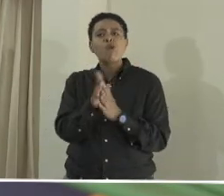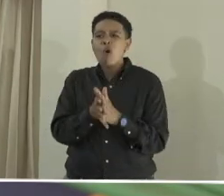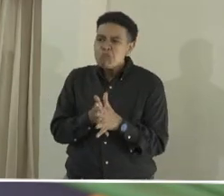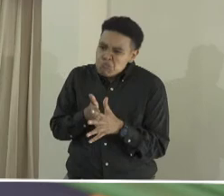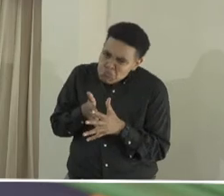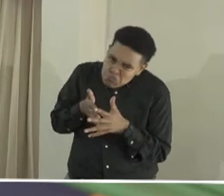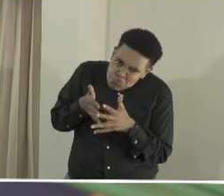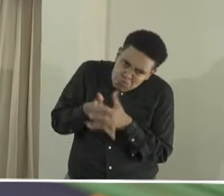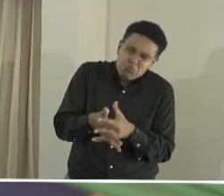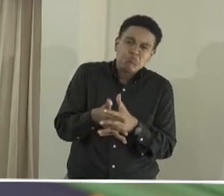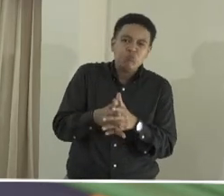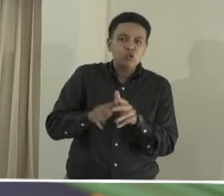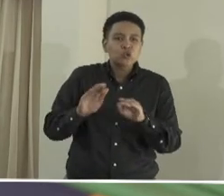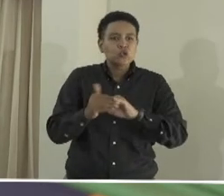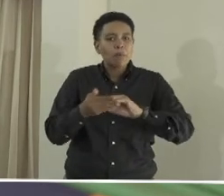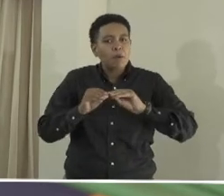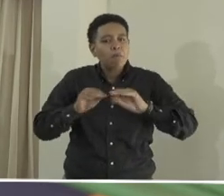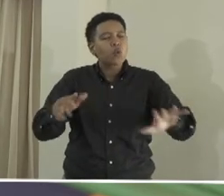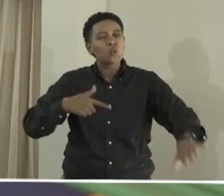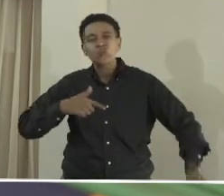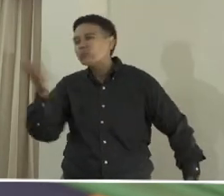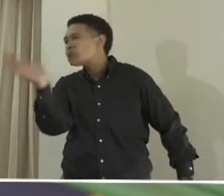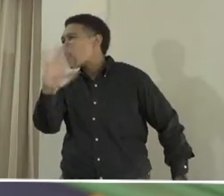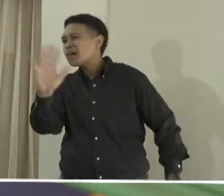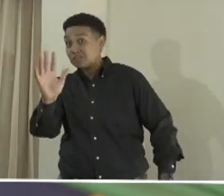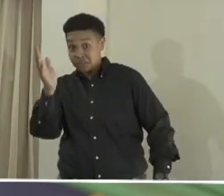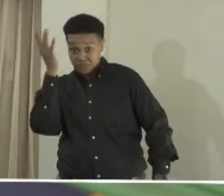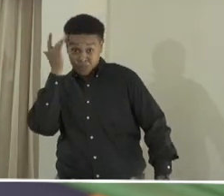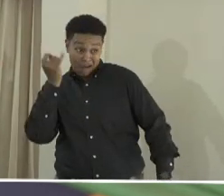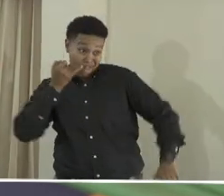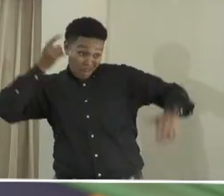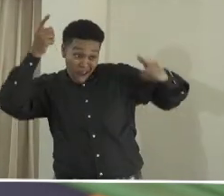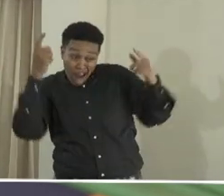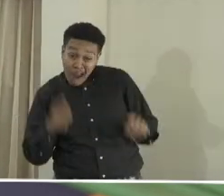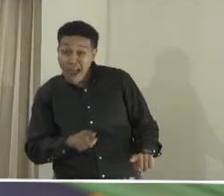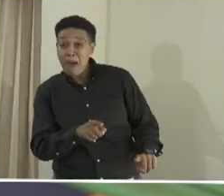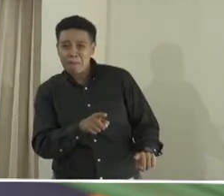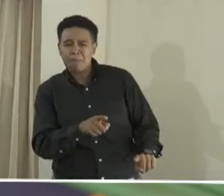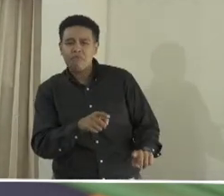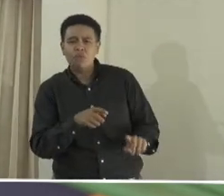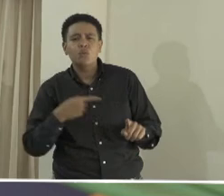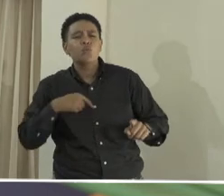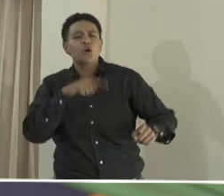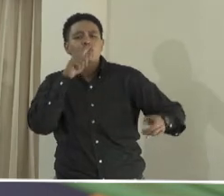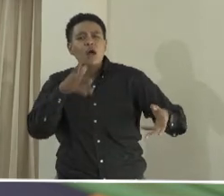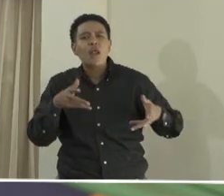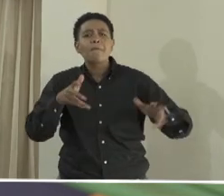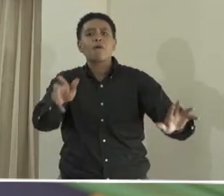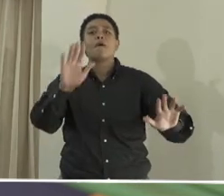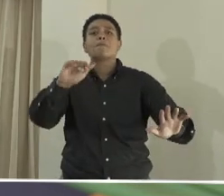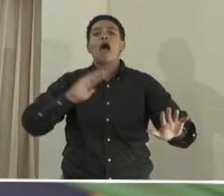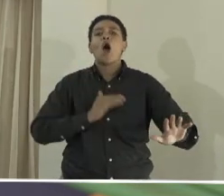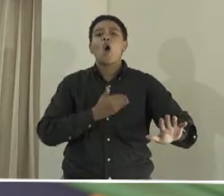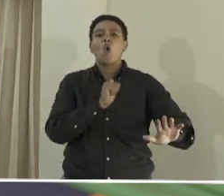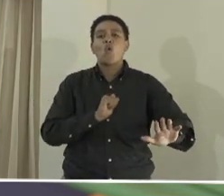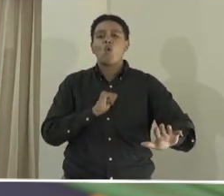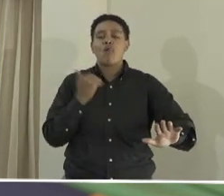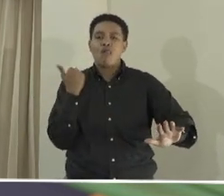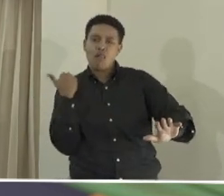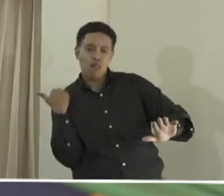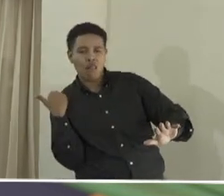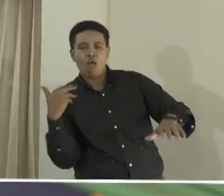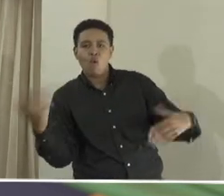in Jamaica society. For if we do, we have permitted by our own default